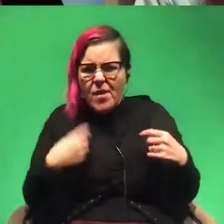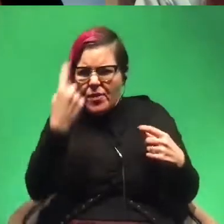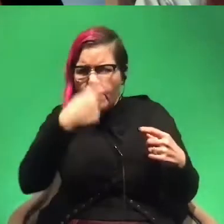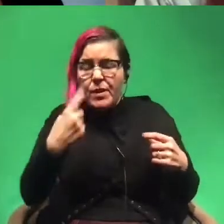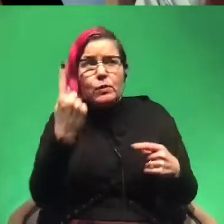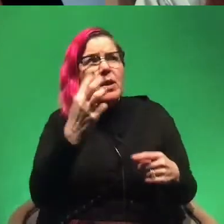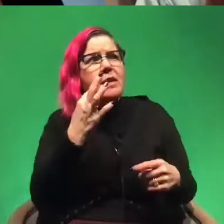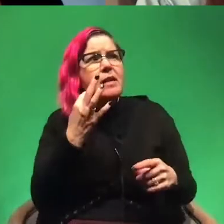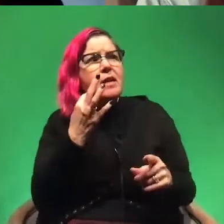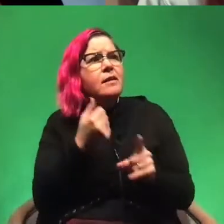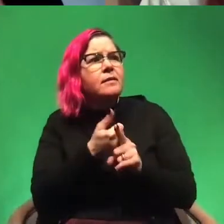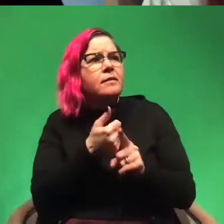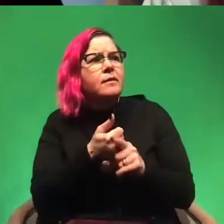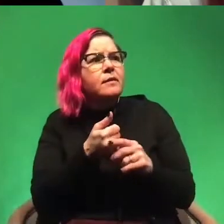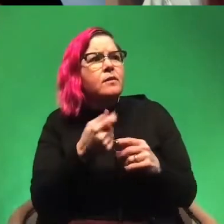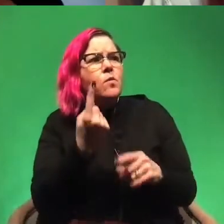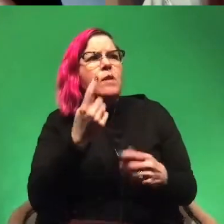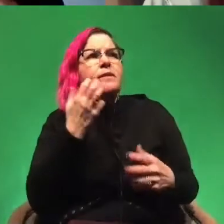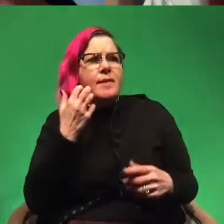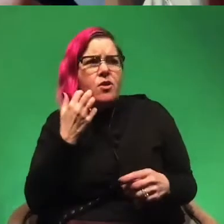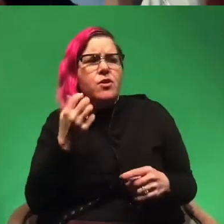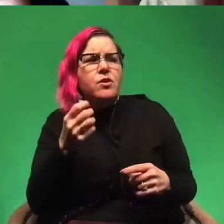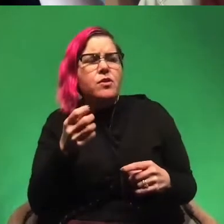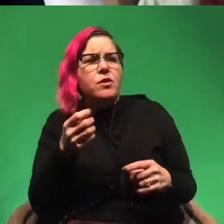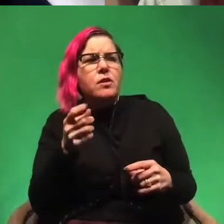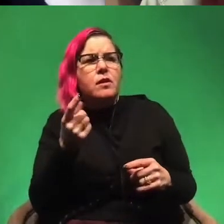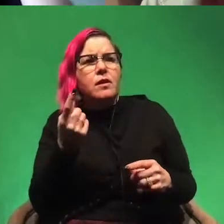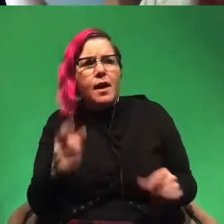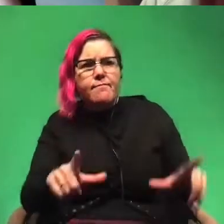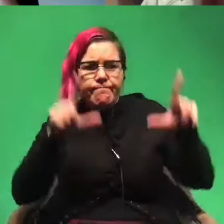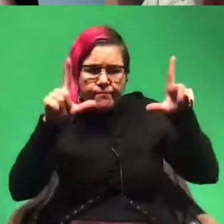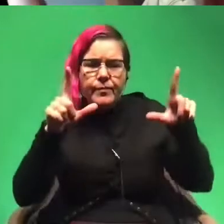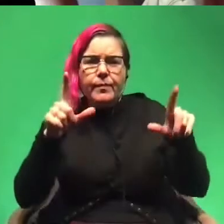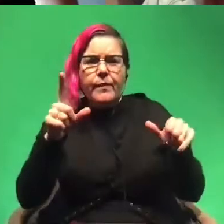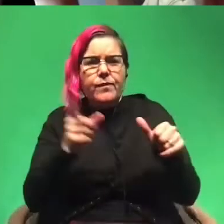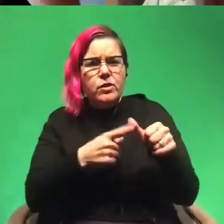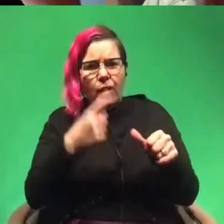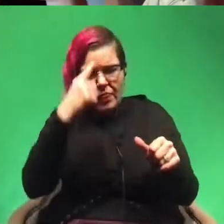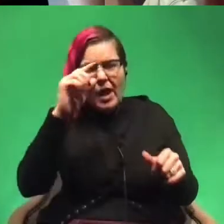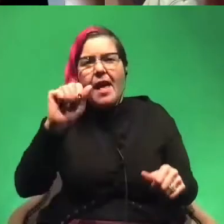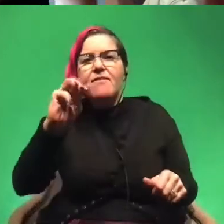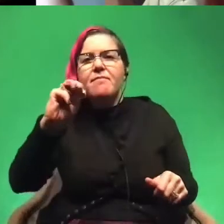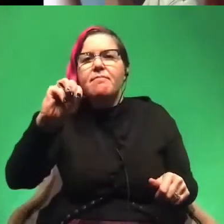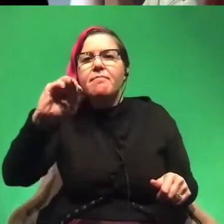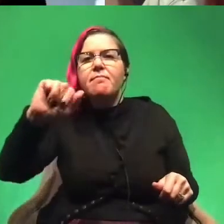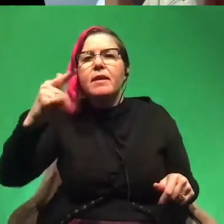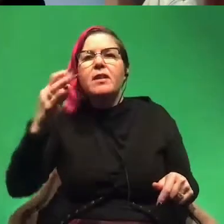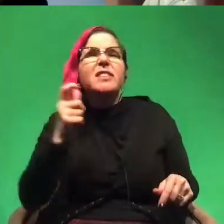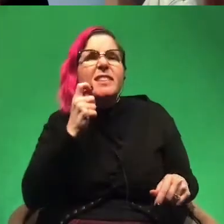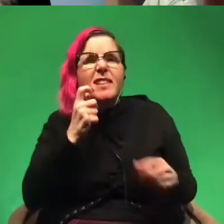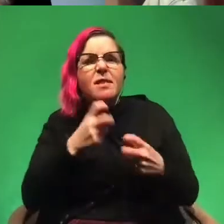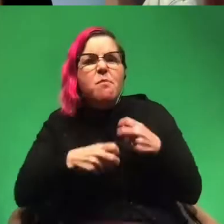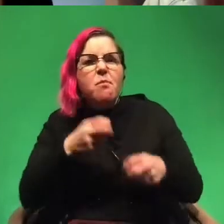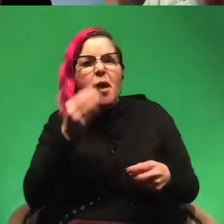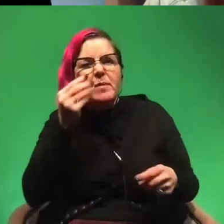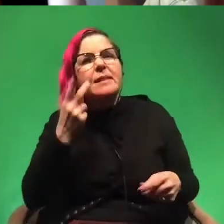cat, one tiger that kind of like came up in the screen. And at first I thought that he had mange, like sarcoptic mange, which we see in like